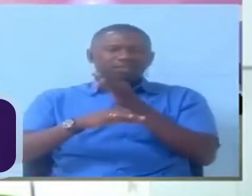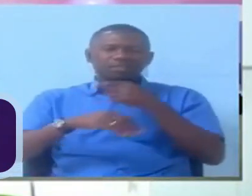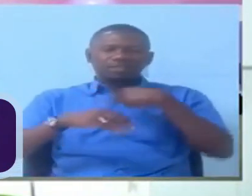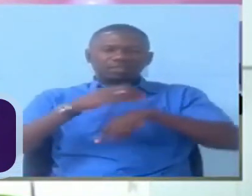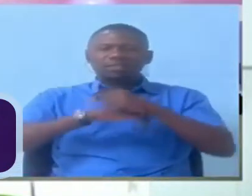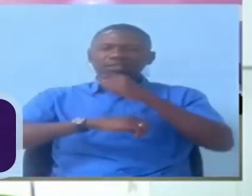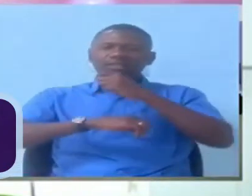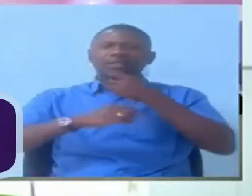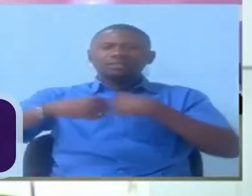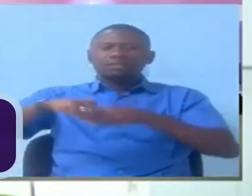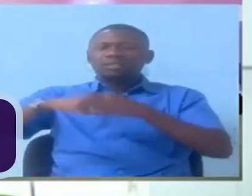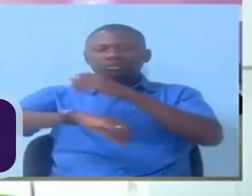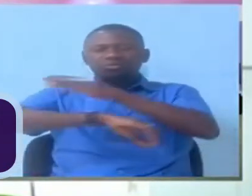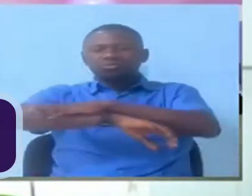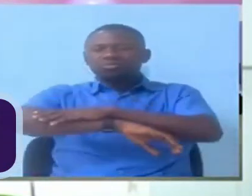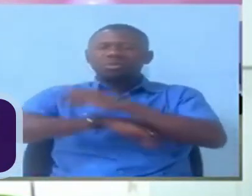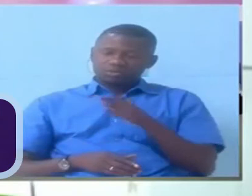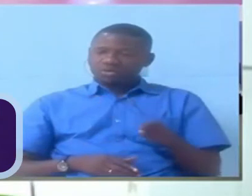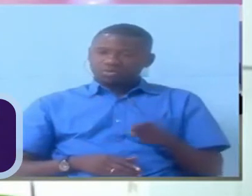2017 to date,